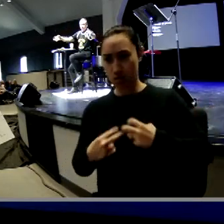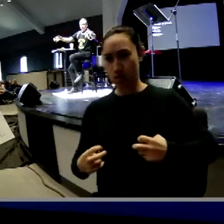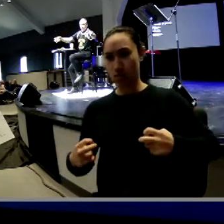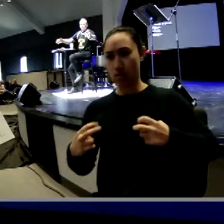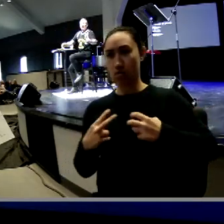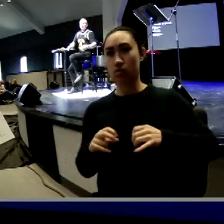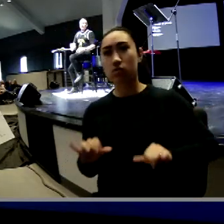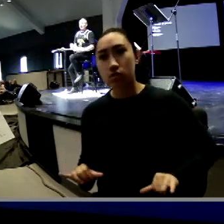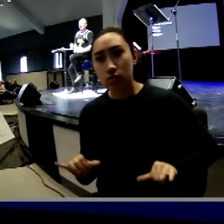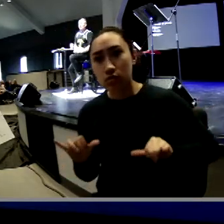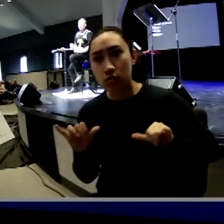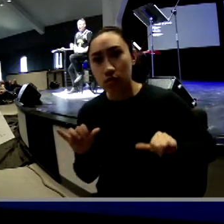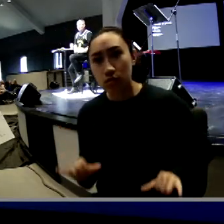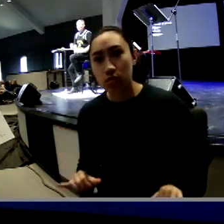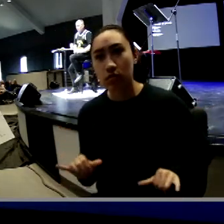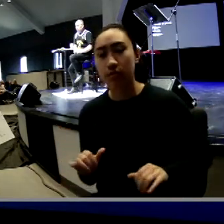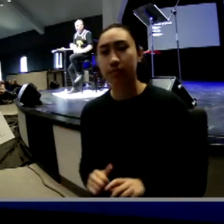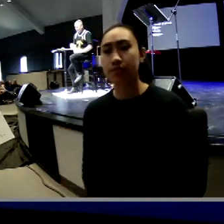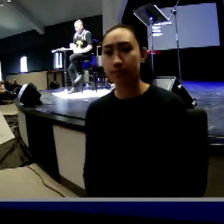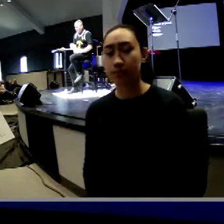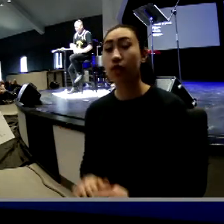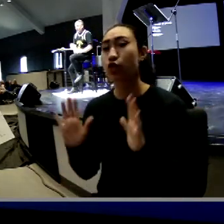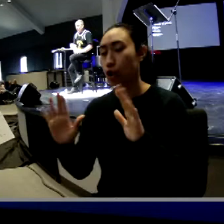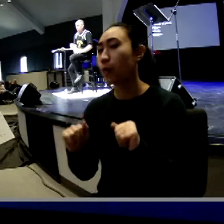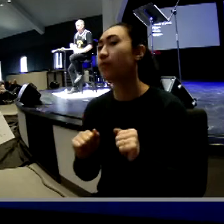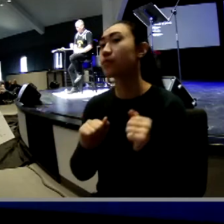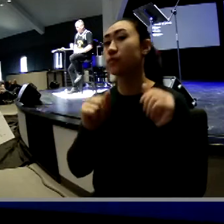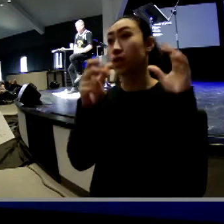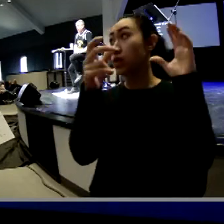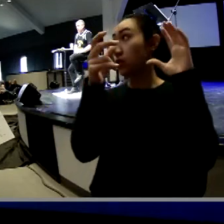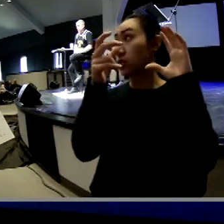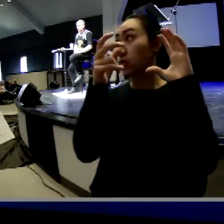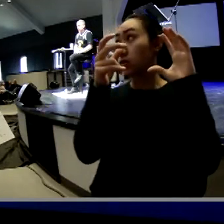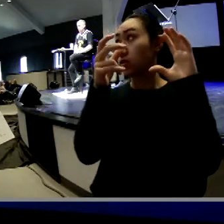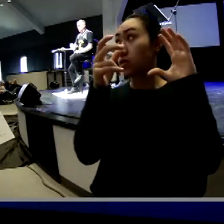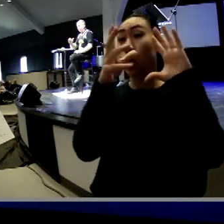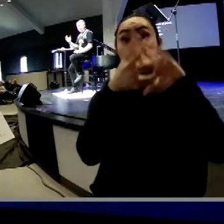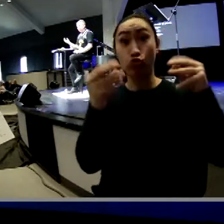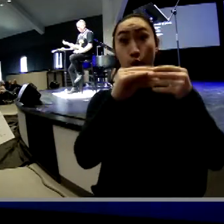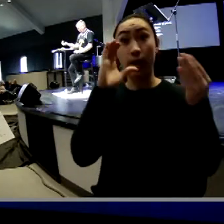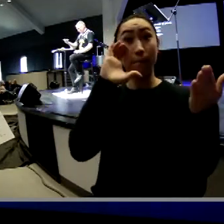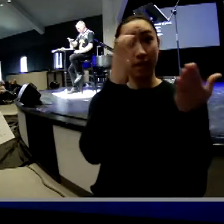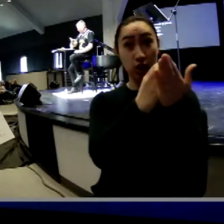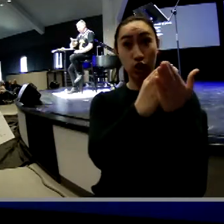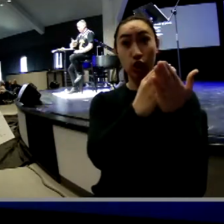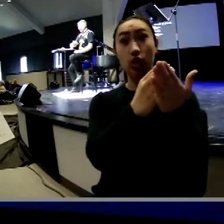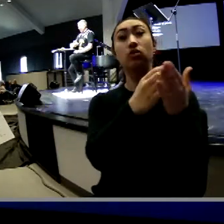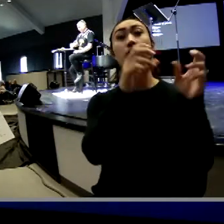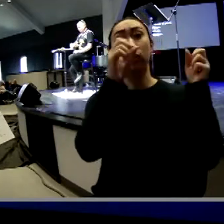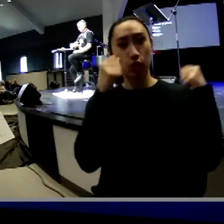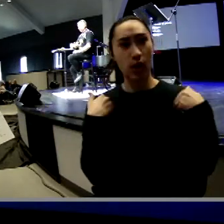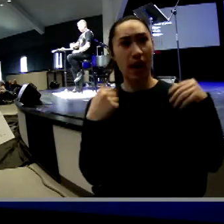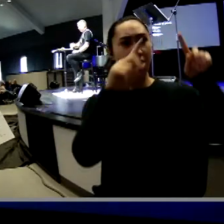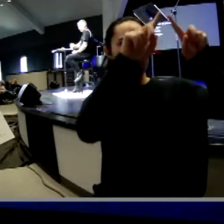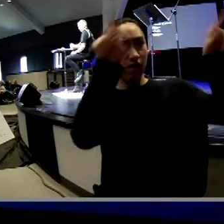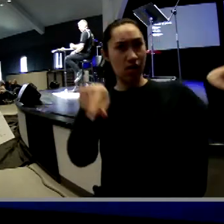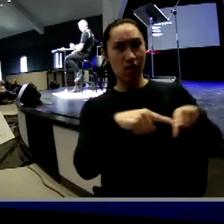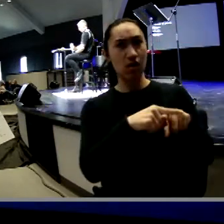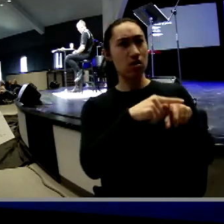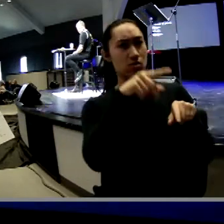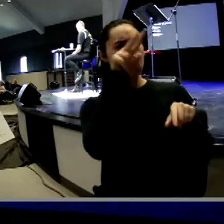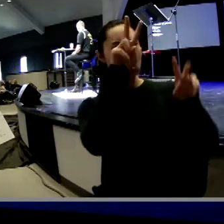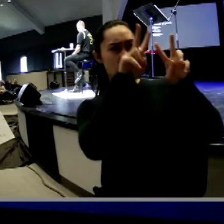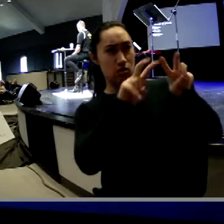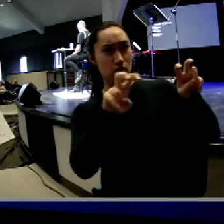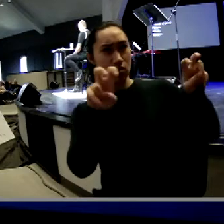world. And if you're going to have a kingdom imagination and your perspective is going to be overruled with God's perspective and